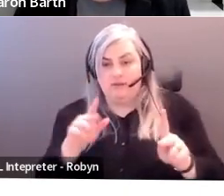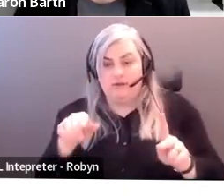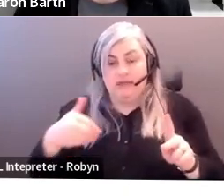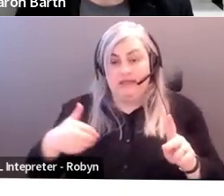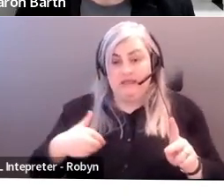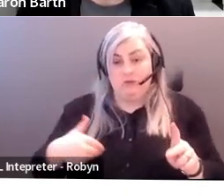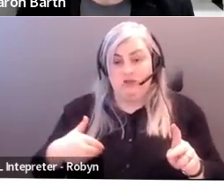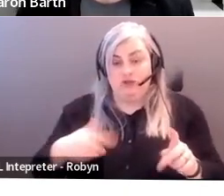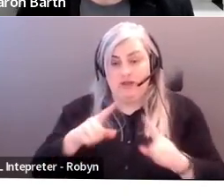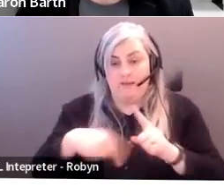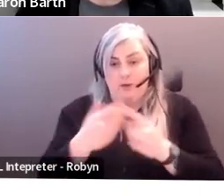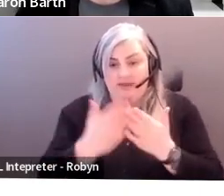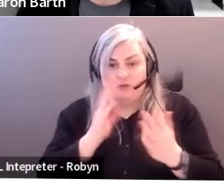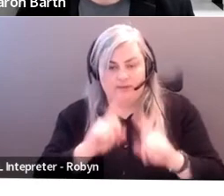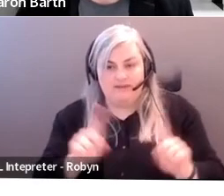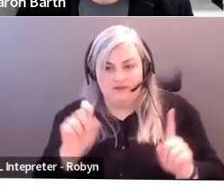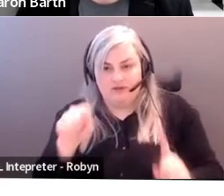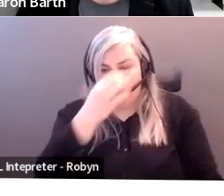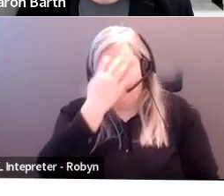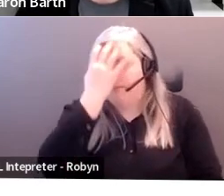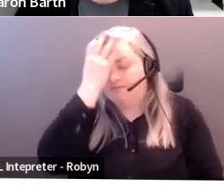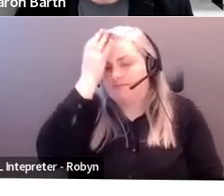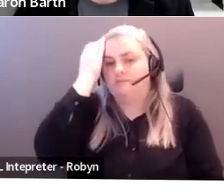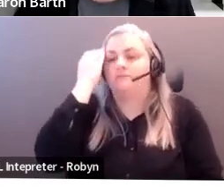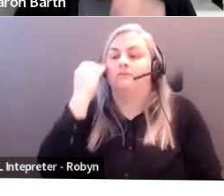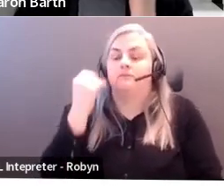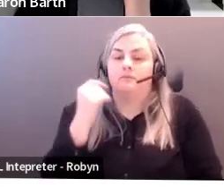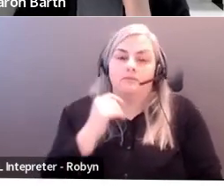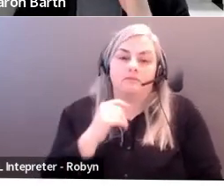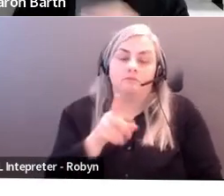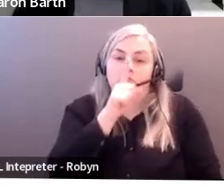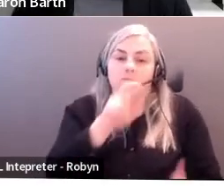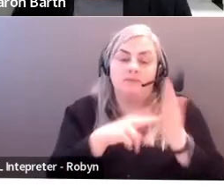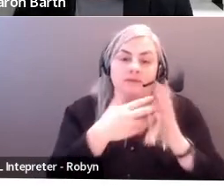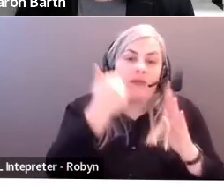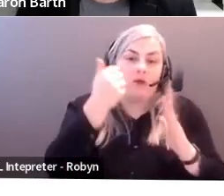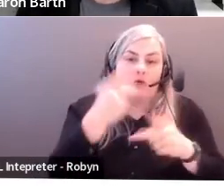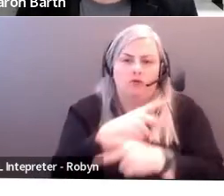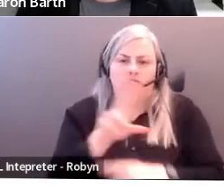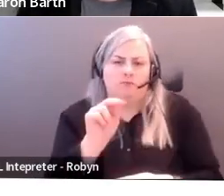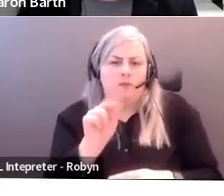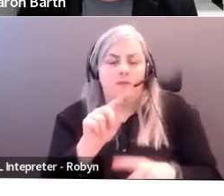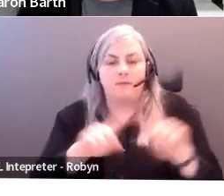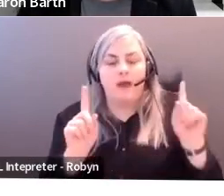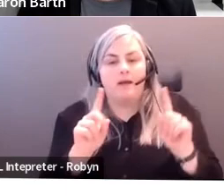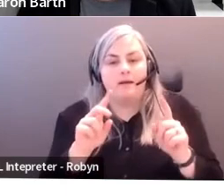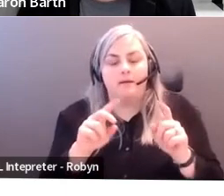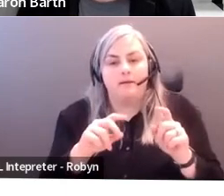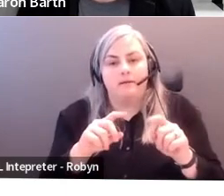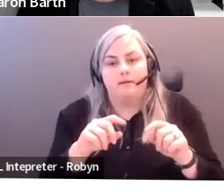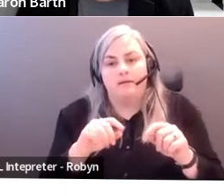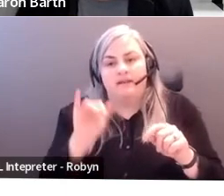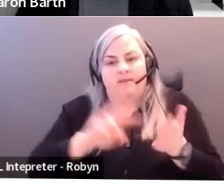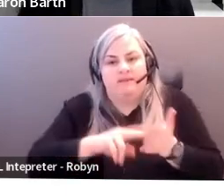your intuitions about things are going to be different. That doesn't mean they're better or worse, they're just going to be